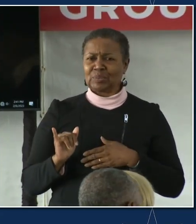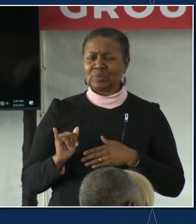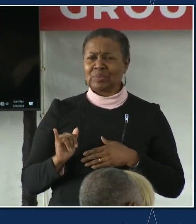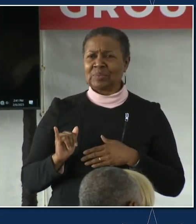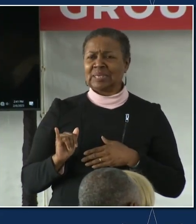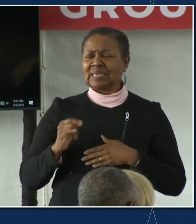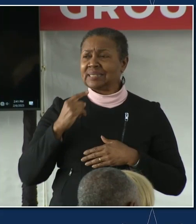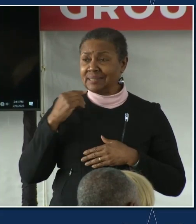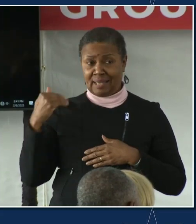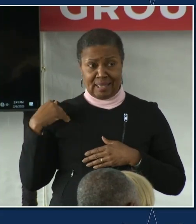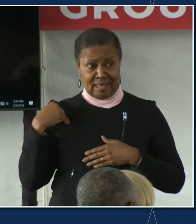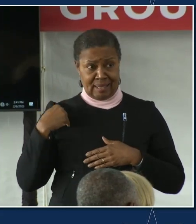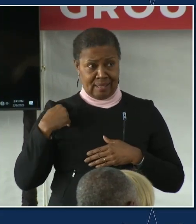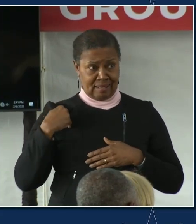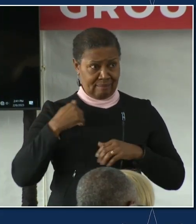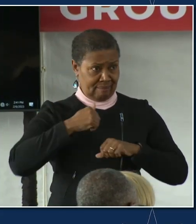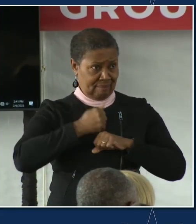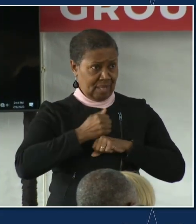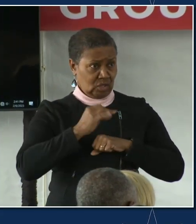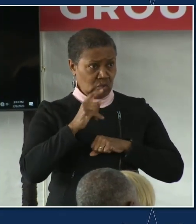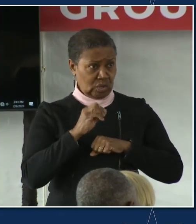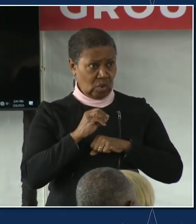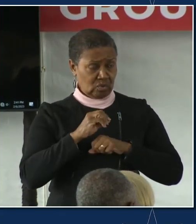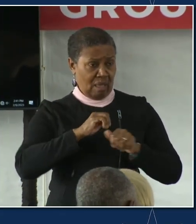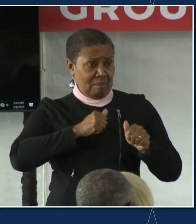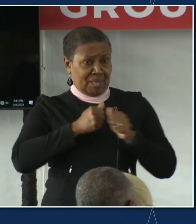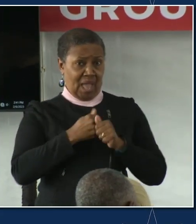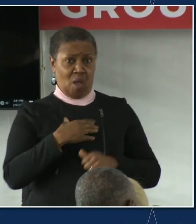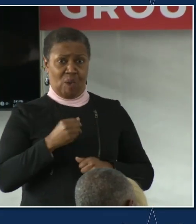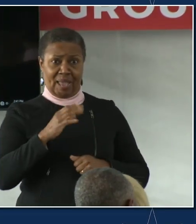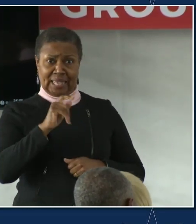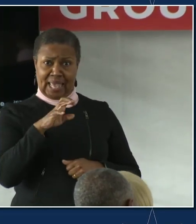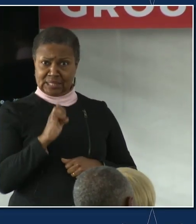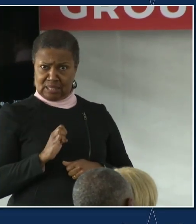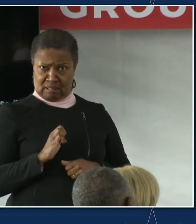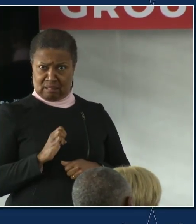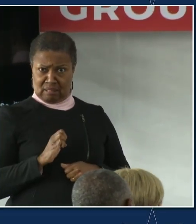said, Jim, you mean you gonna put studios behind that White Castle? I said, yeah.